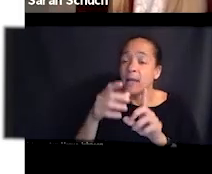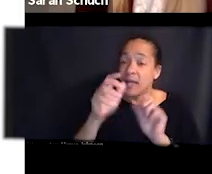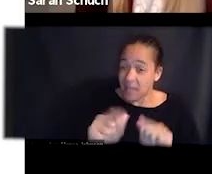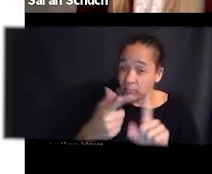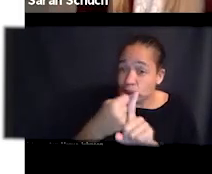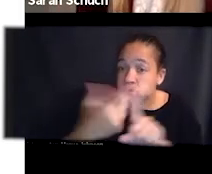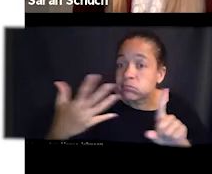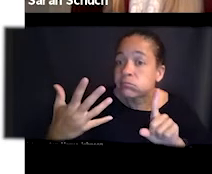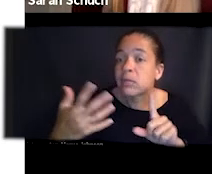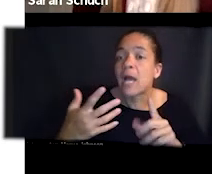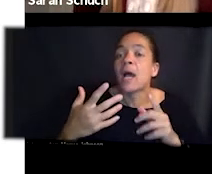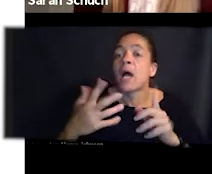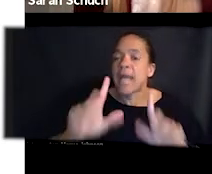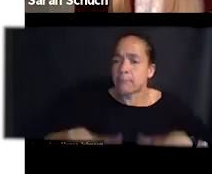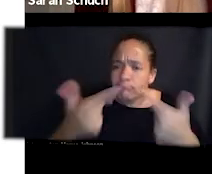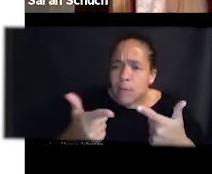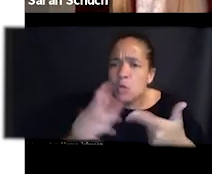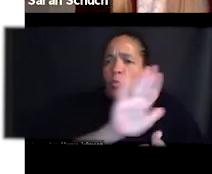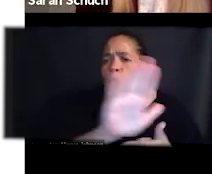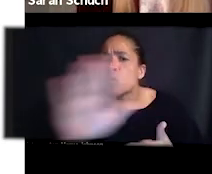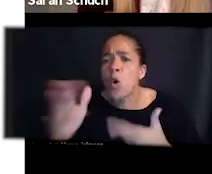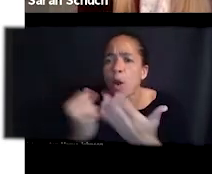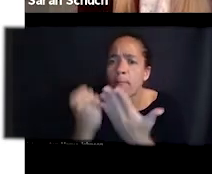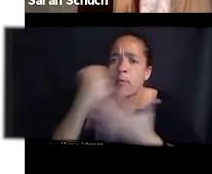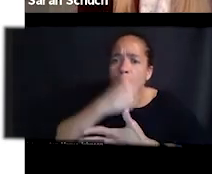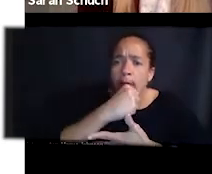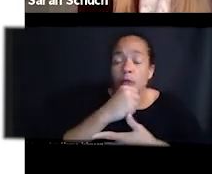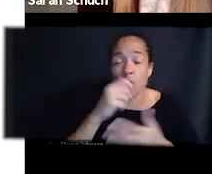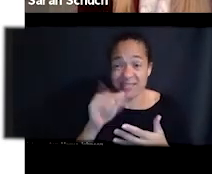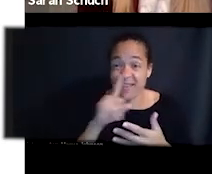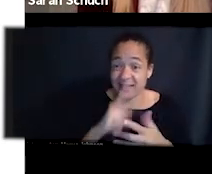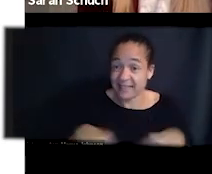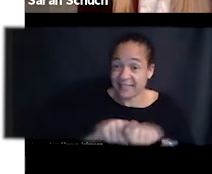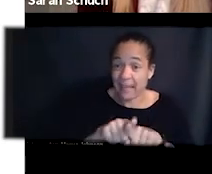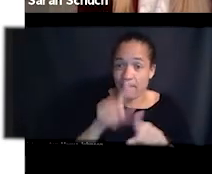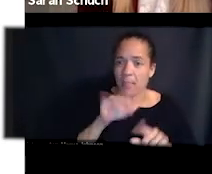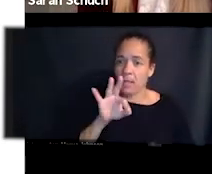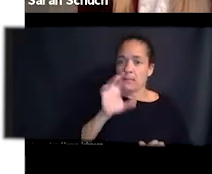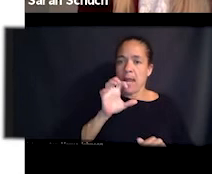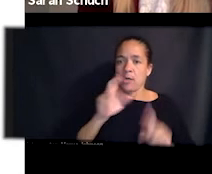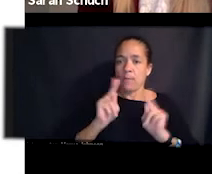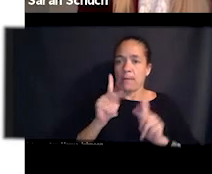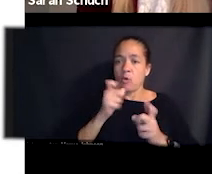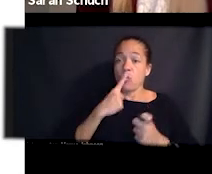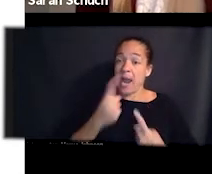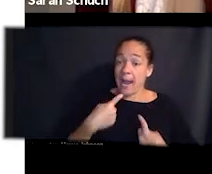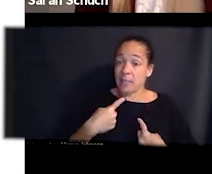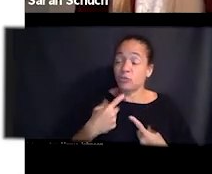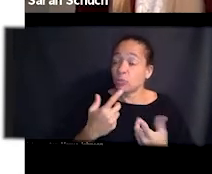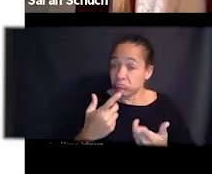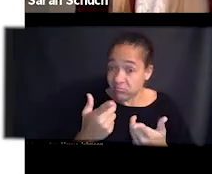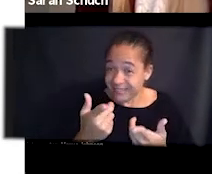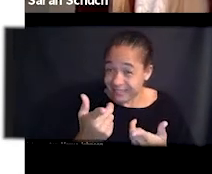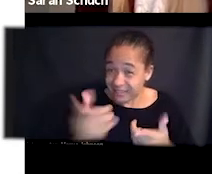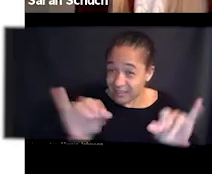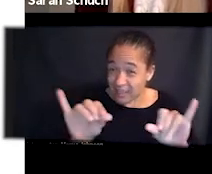your priorities and your concerns. Are they the same as, you know, the 900 residents that participated in this survey? And